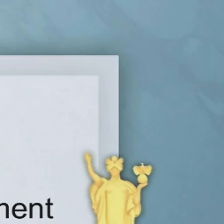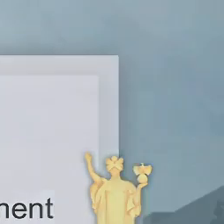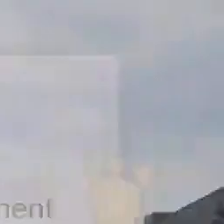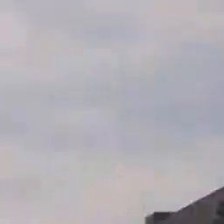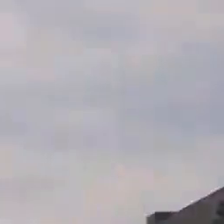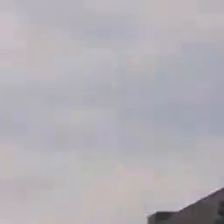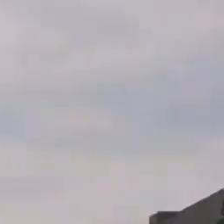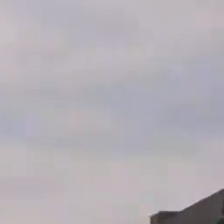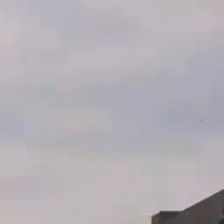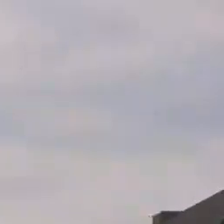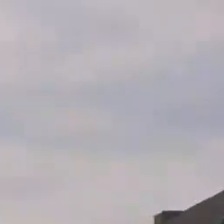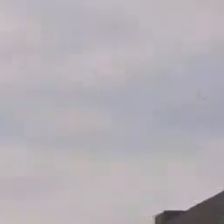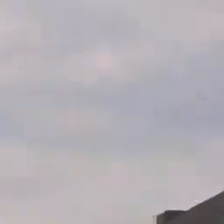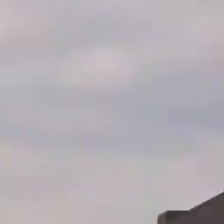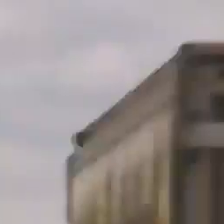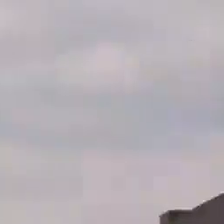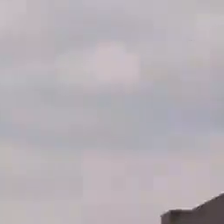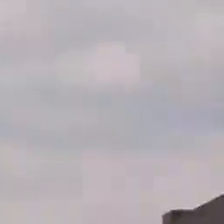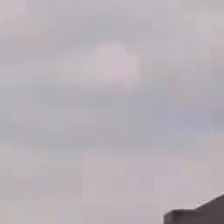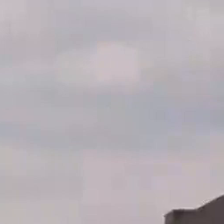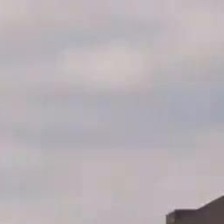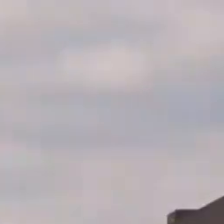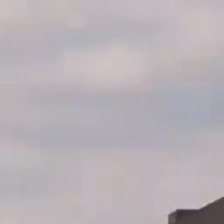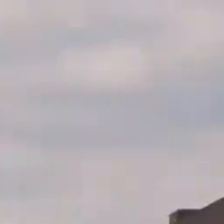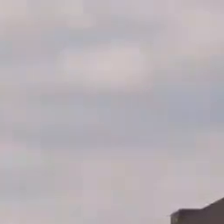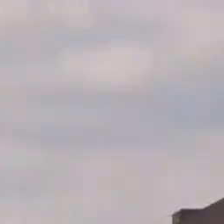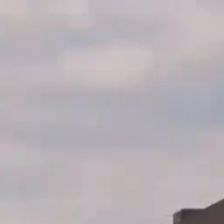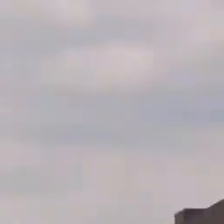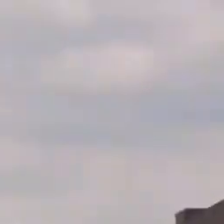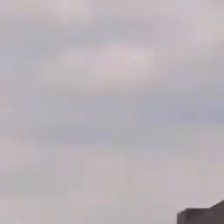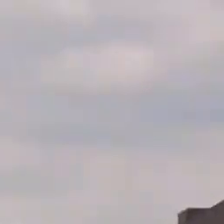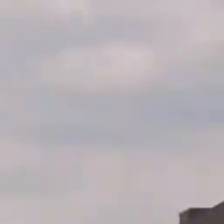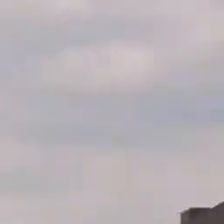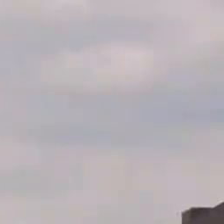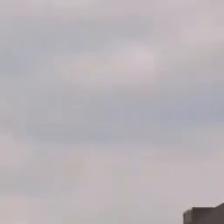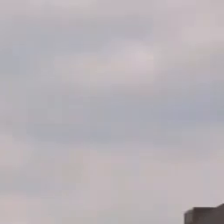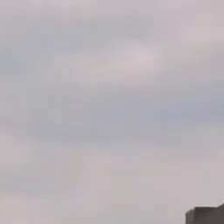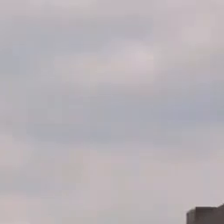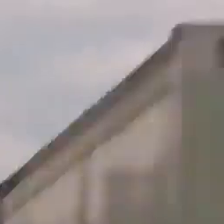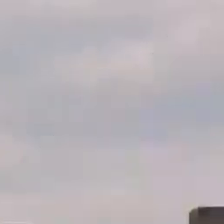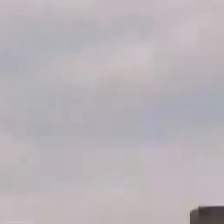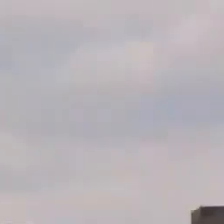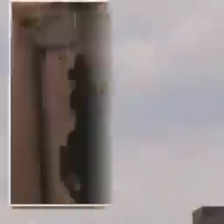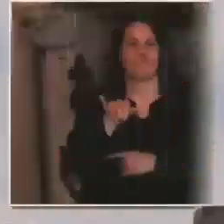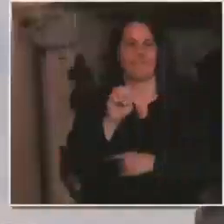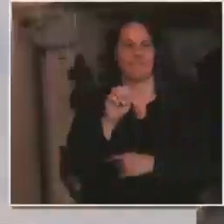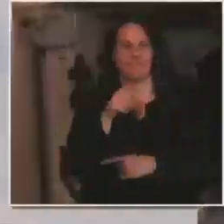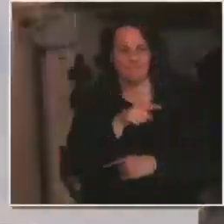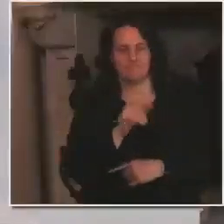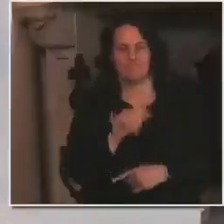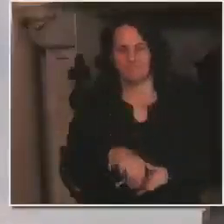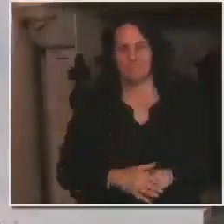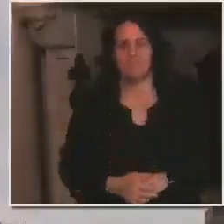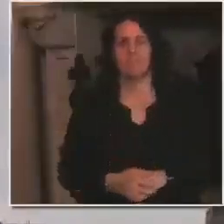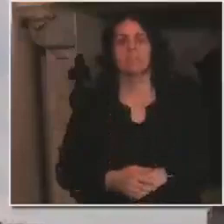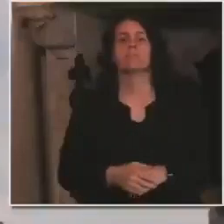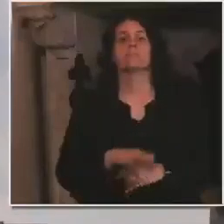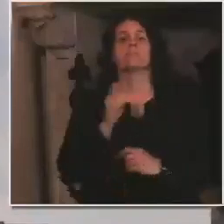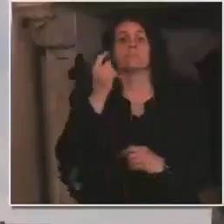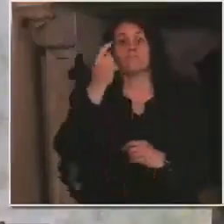This briefing is being aired live on YouTube, and the audio is available on WisconsinEye. Before opening remarks and your question, a reminder